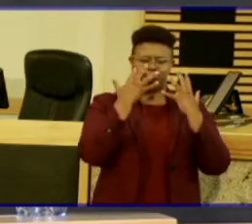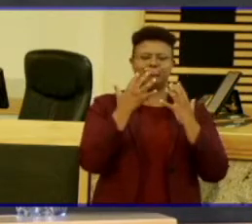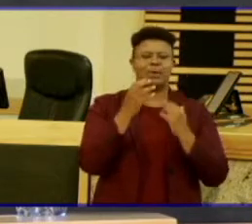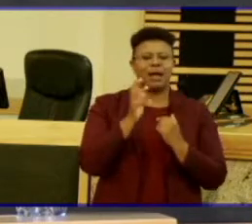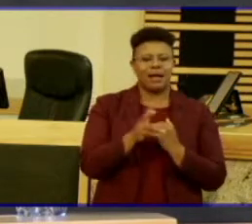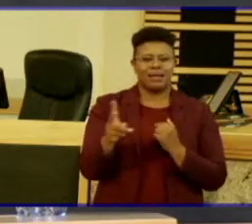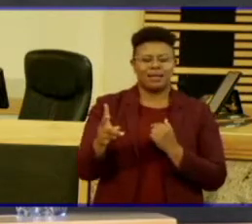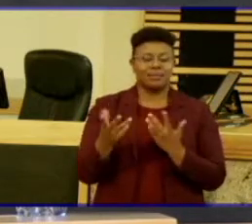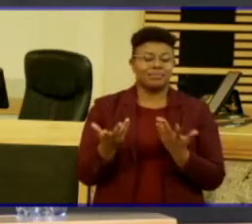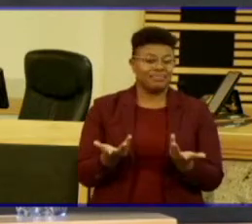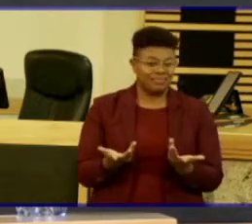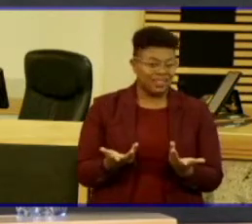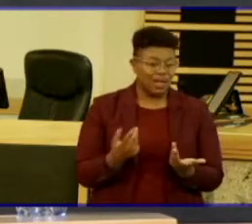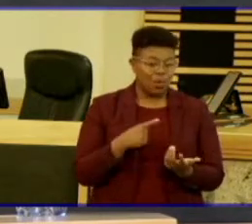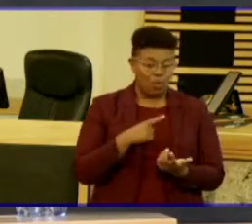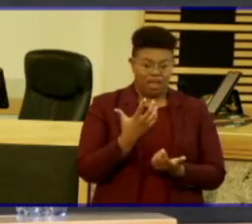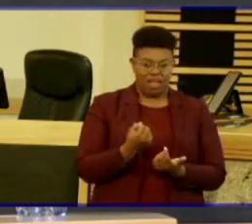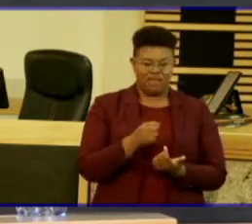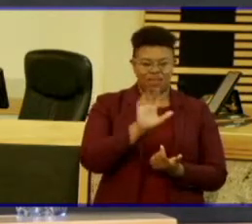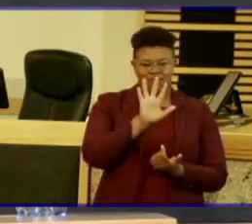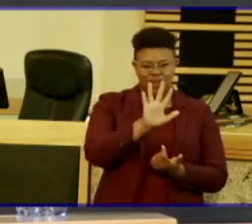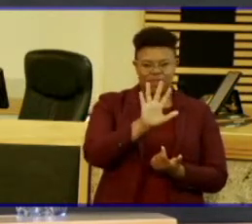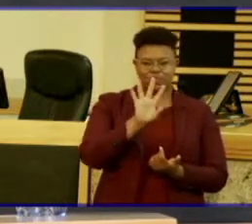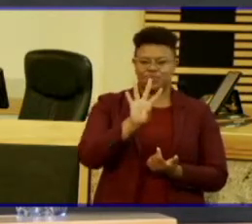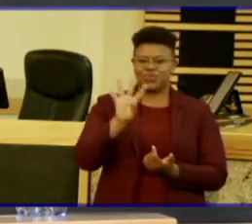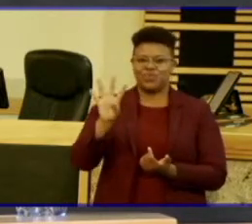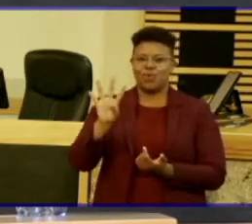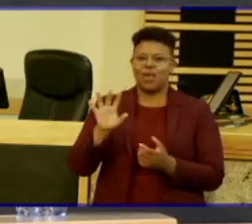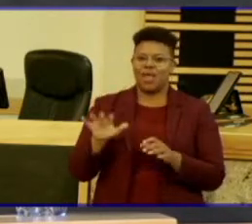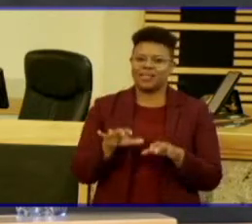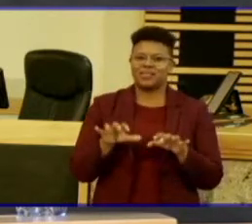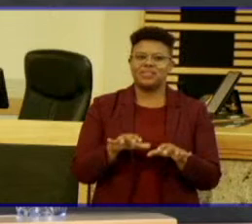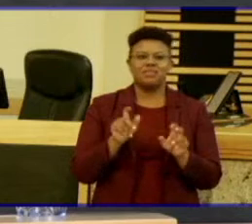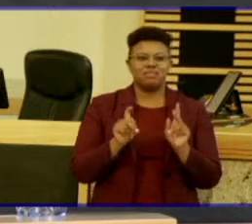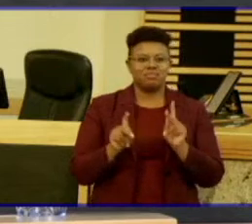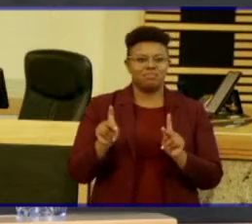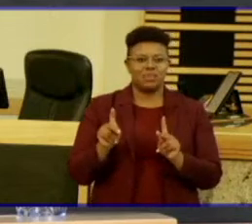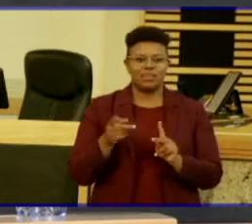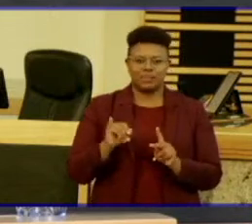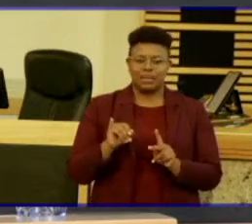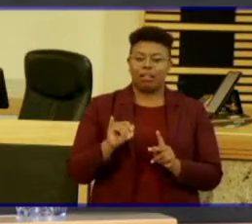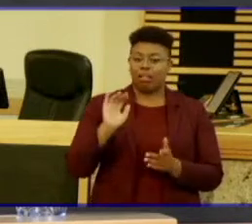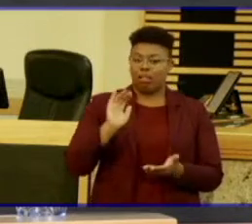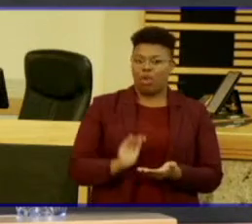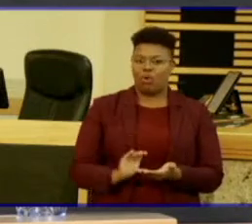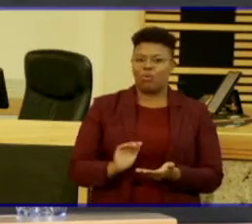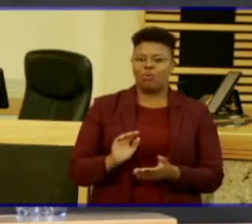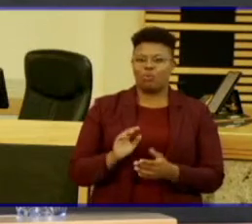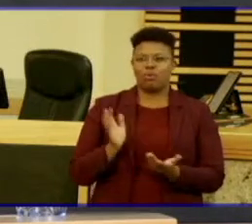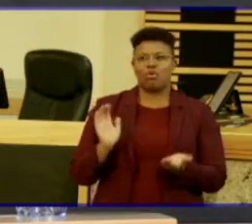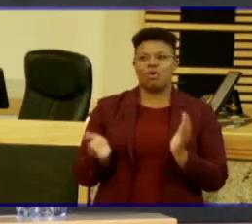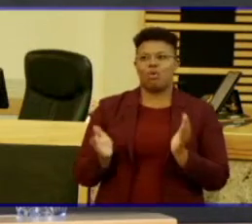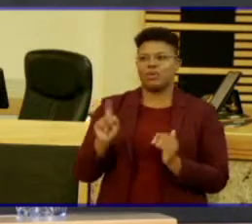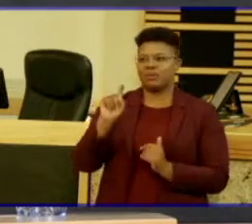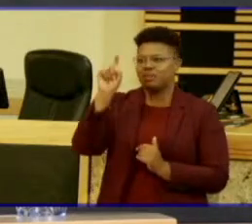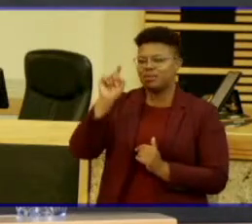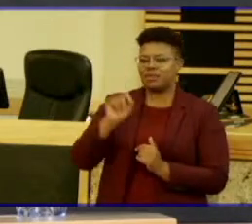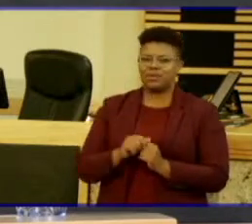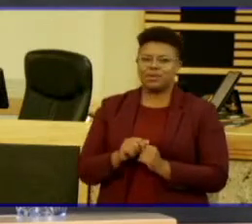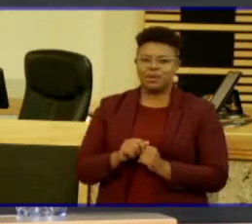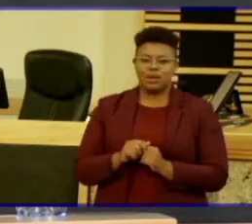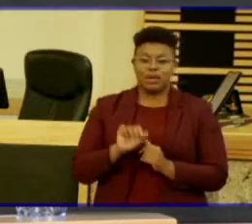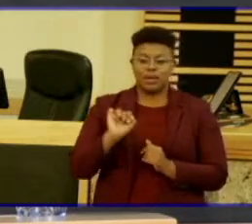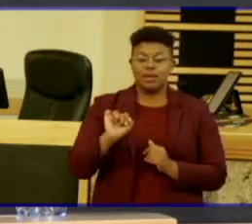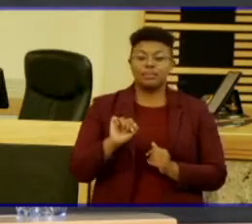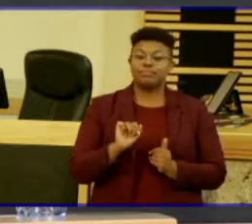have 544 active cases, which is still lowest in the country. As Madiba said on the day of